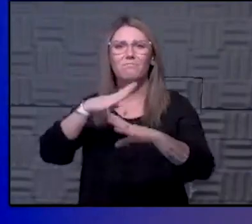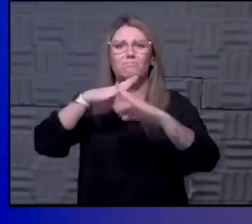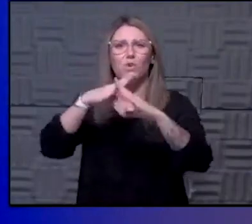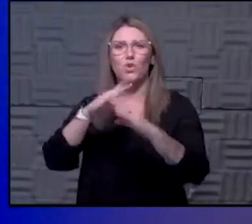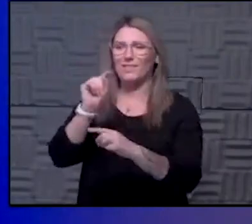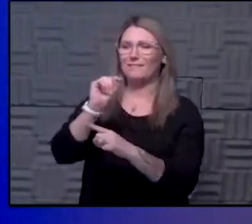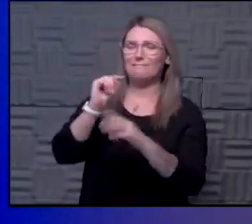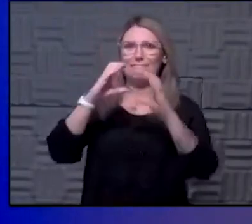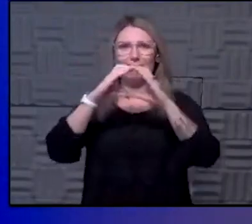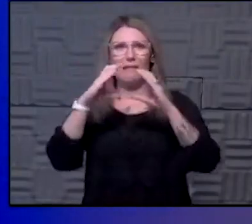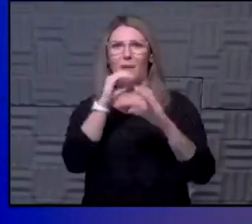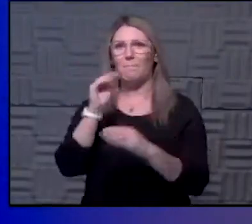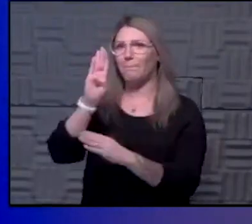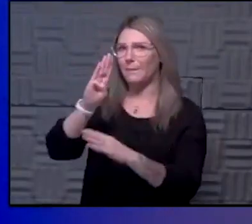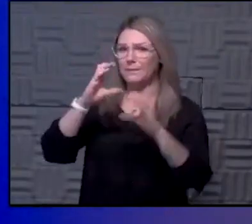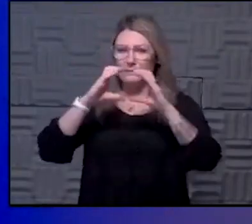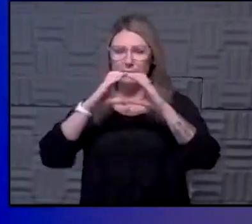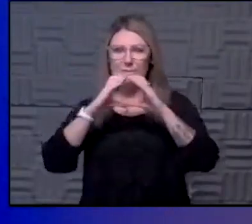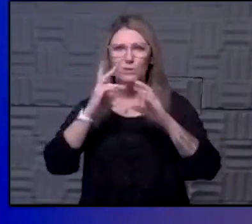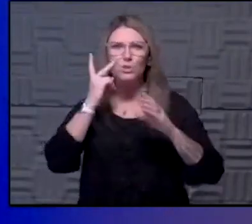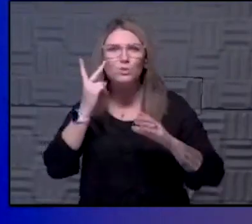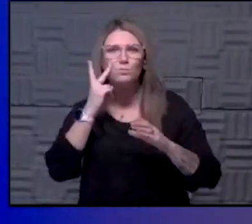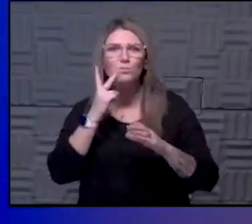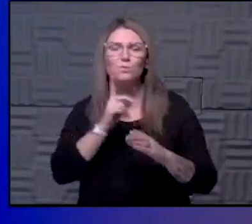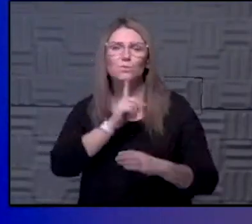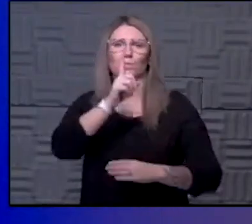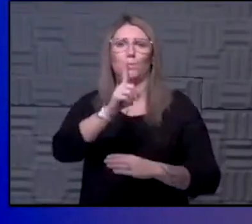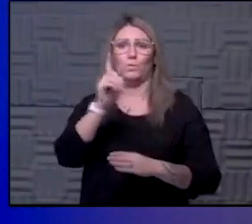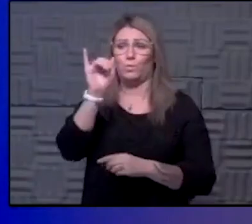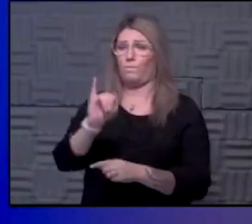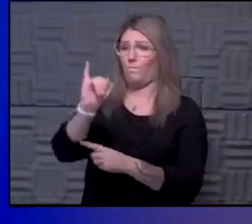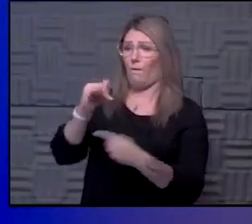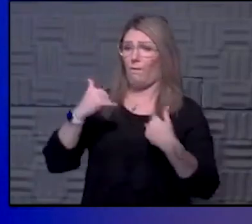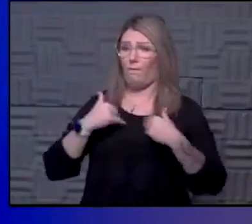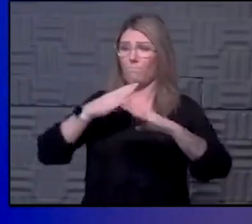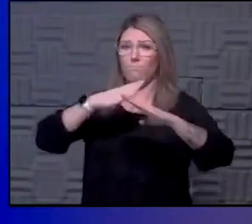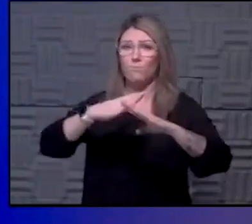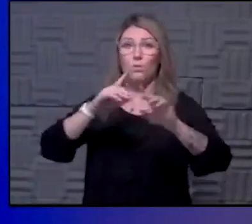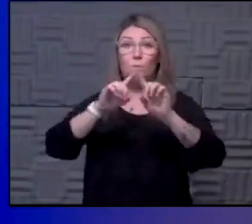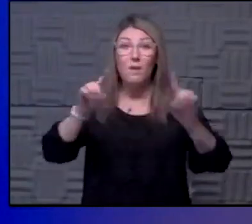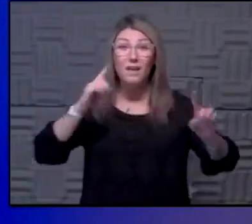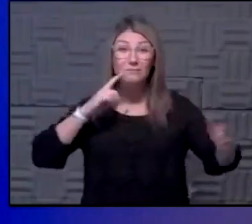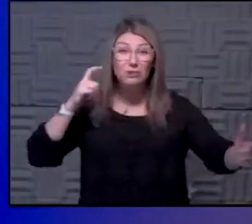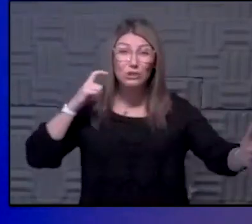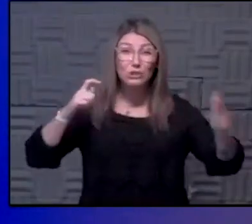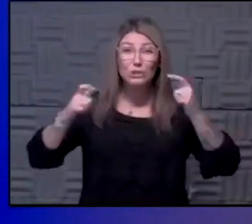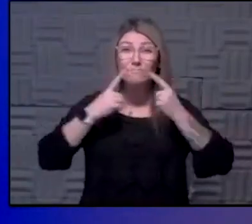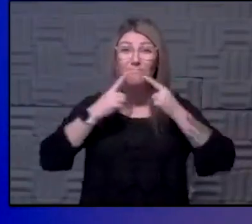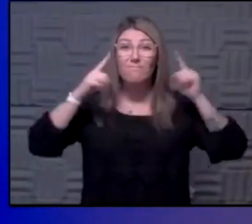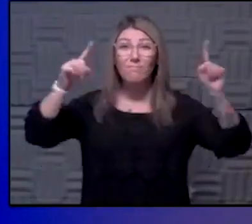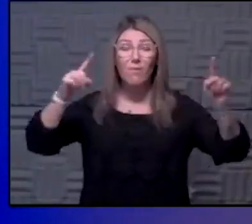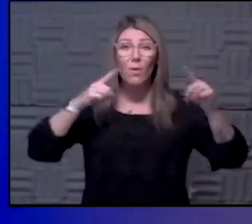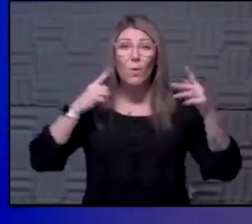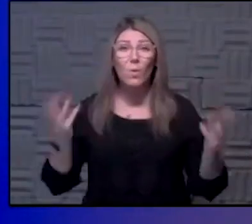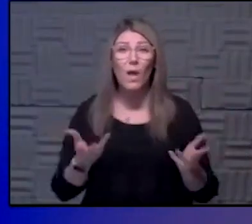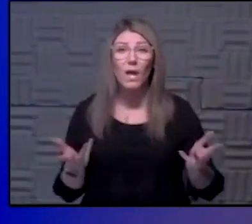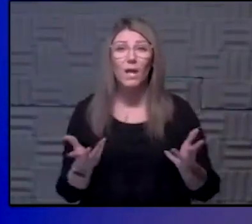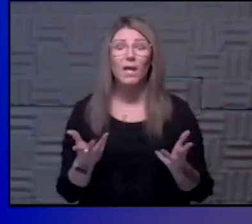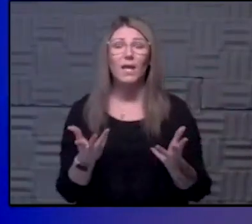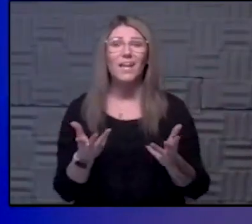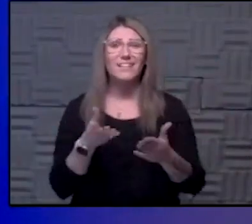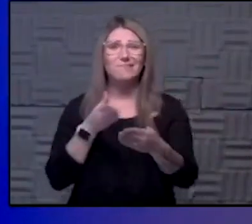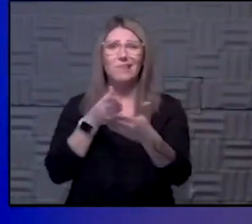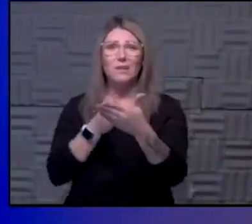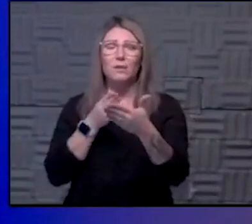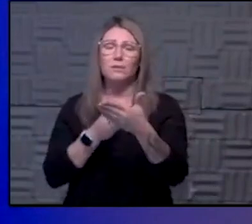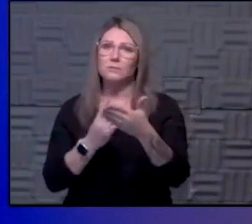spike protein. So when you actually see it in the true infection, you have protection. But the big part of efficacy is really against the